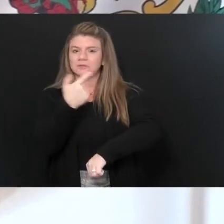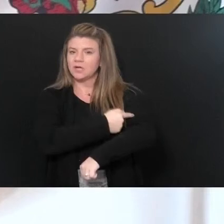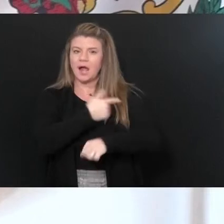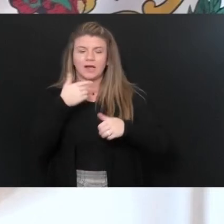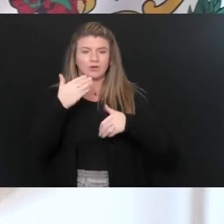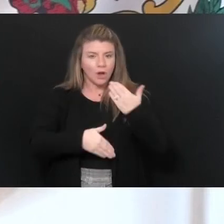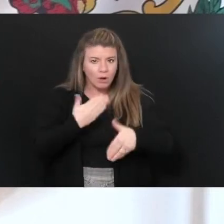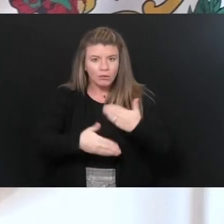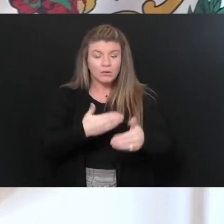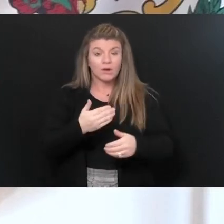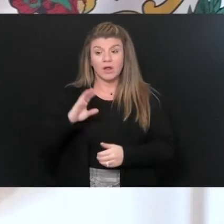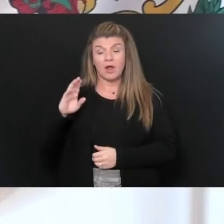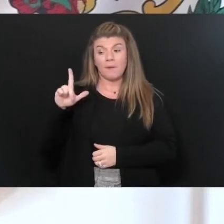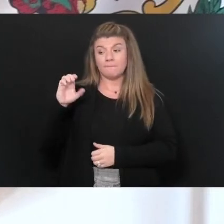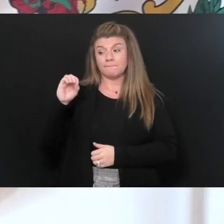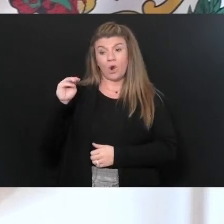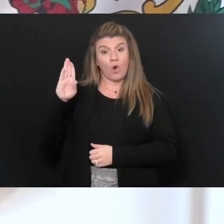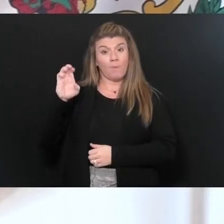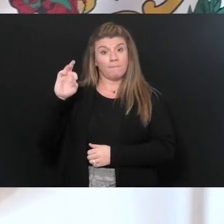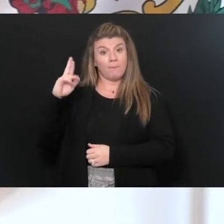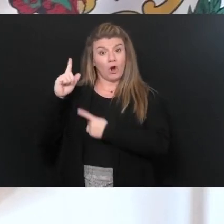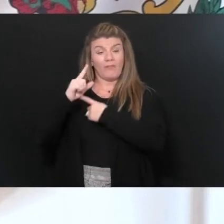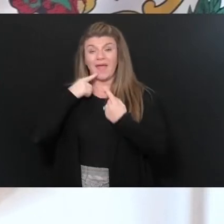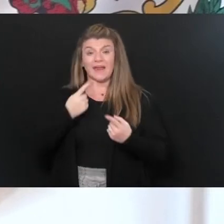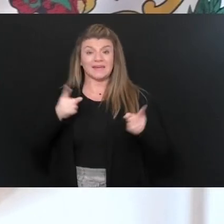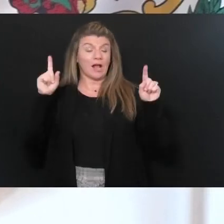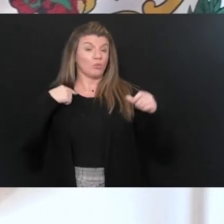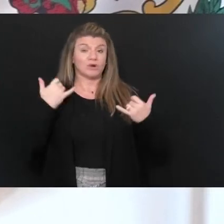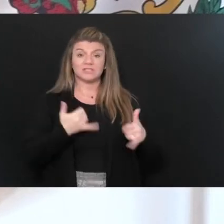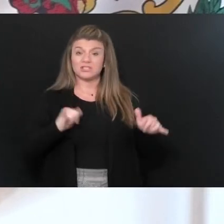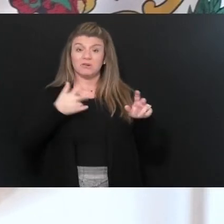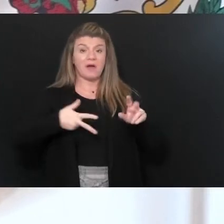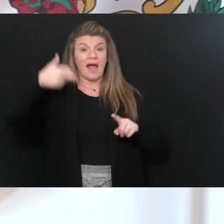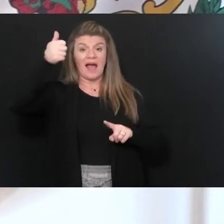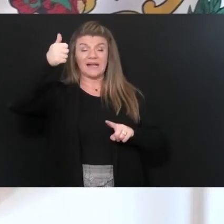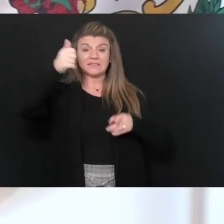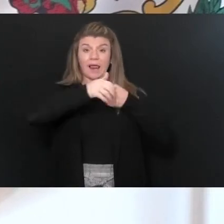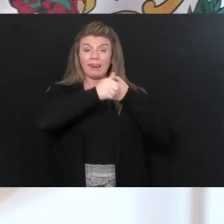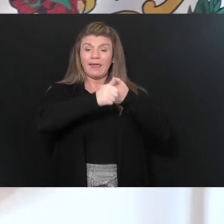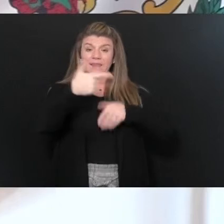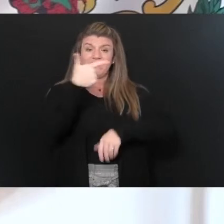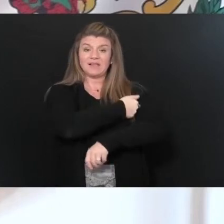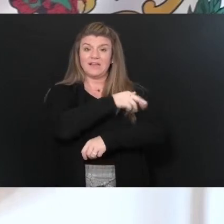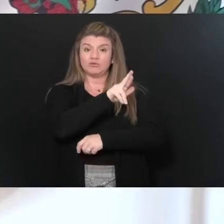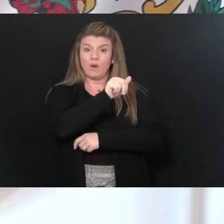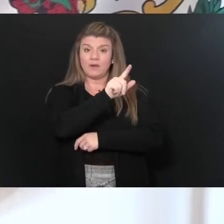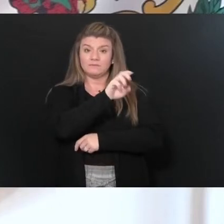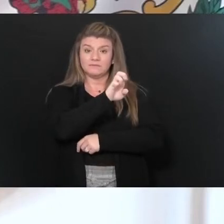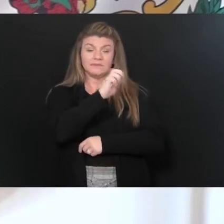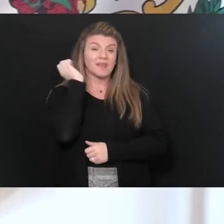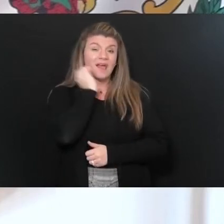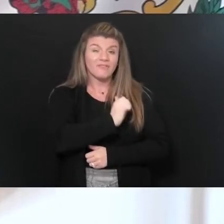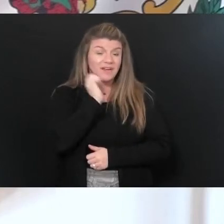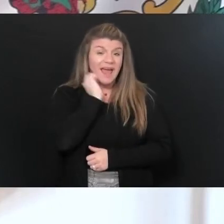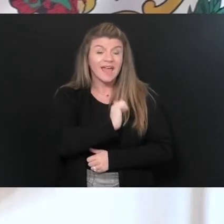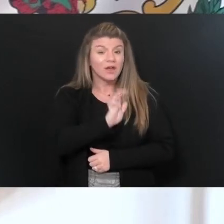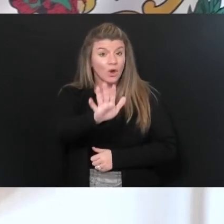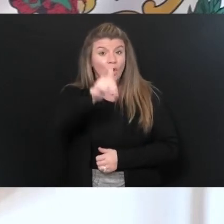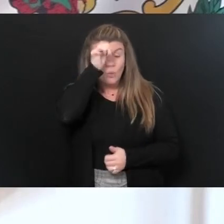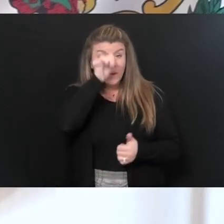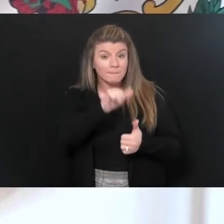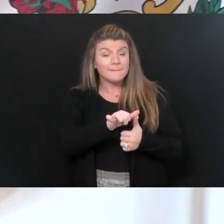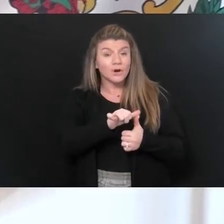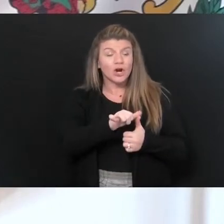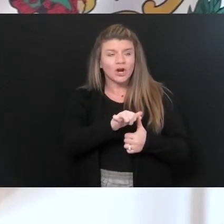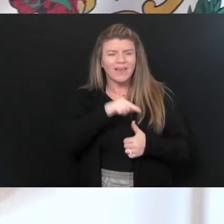according to Bloomberg, West Virginia is still the highest administration rate in the country, and every day, remember that this